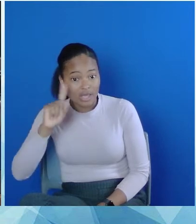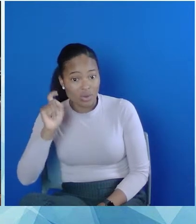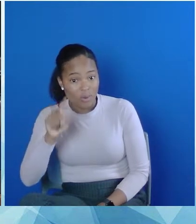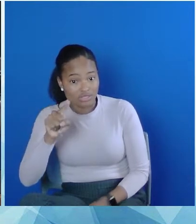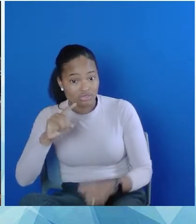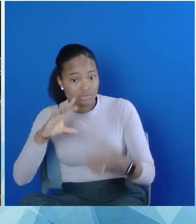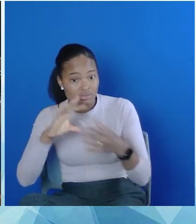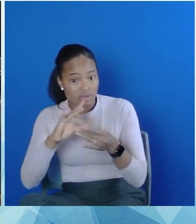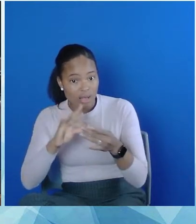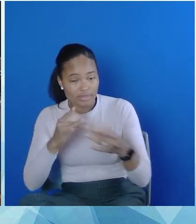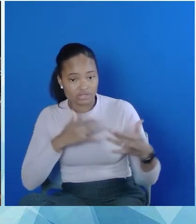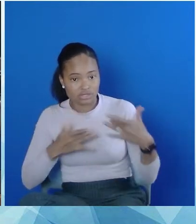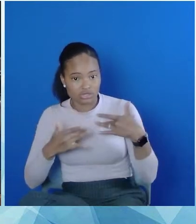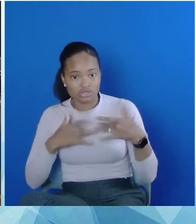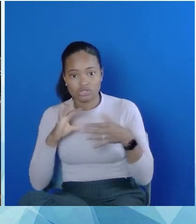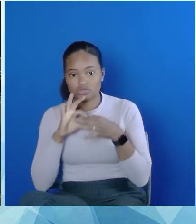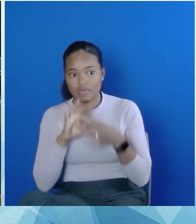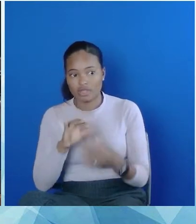related to IHA?